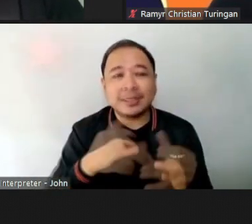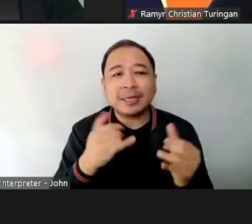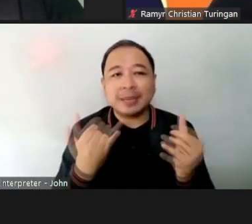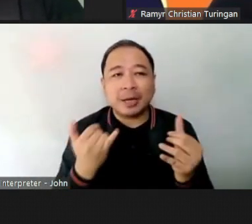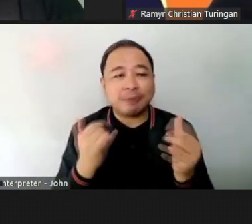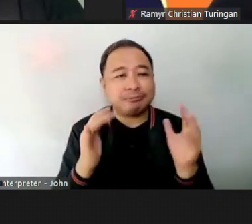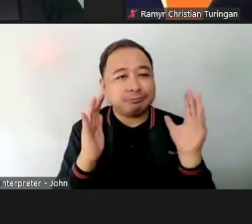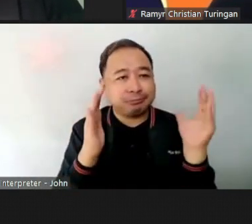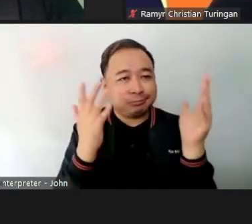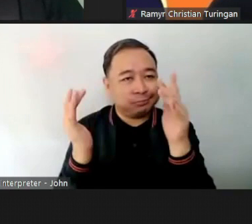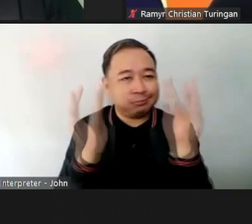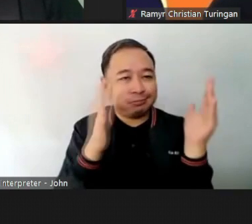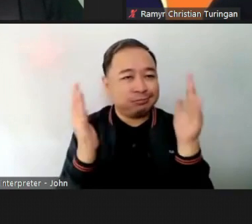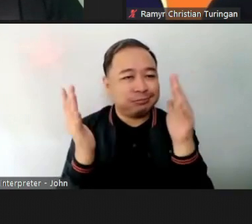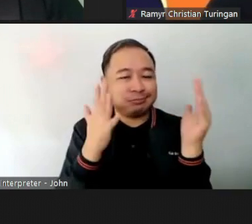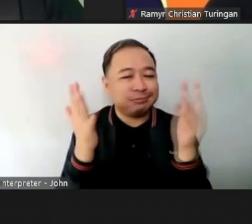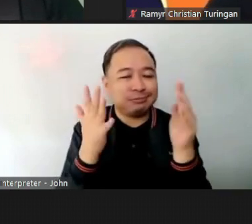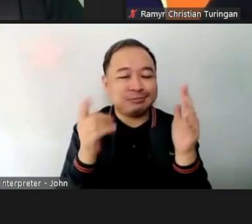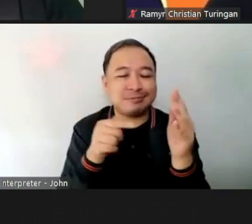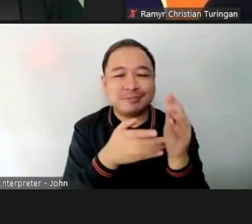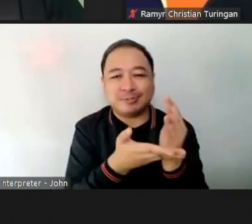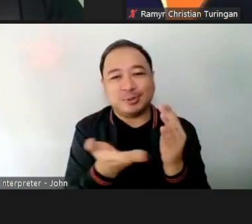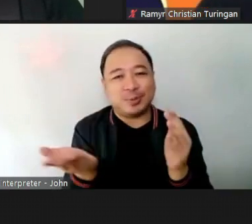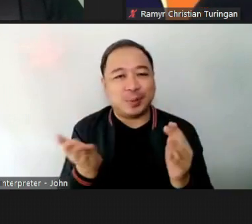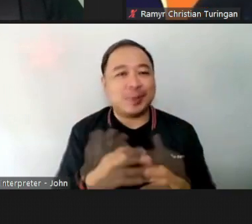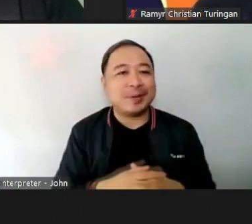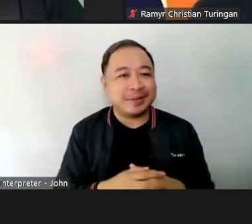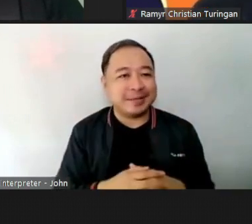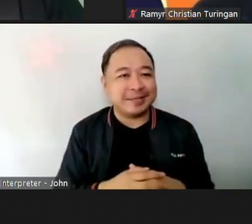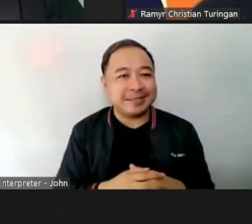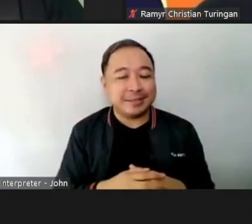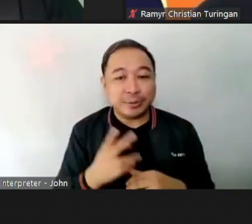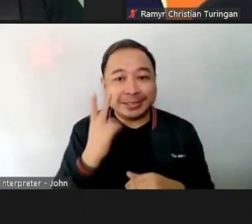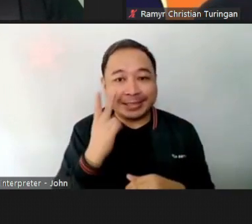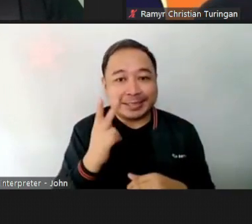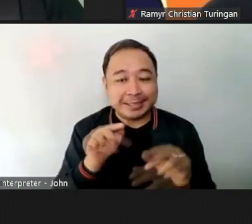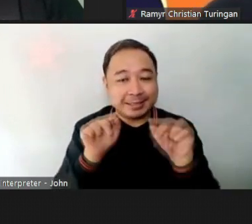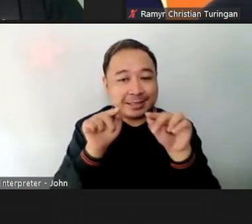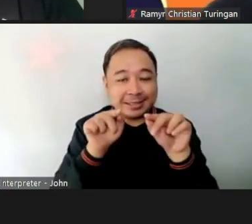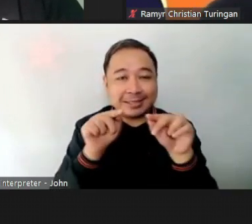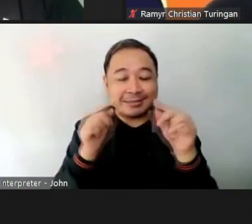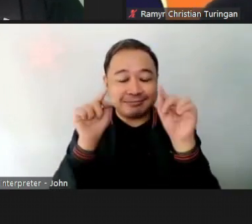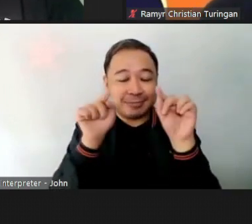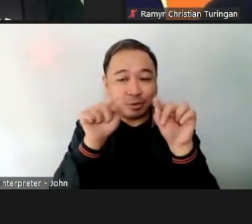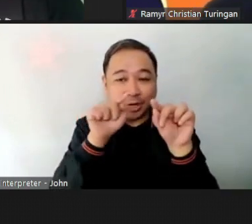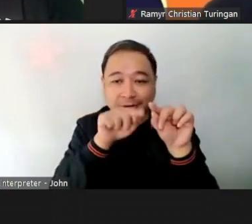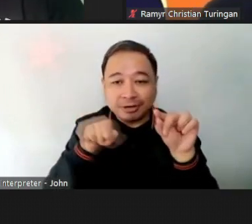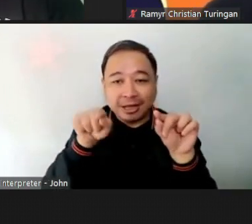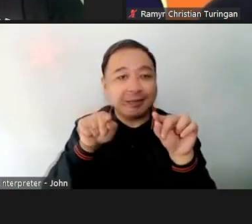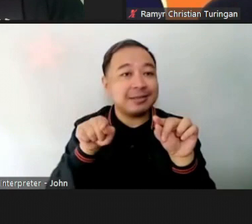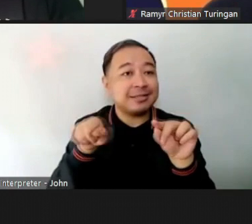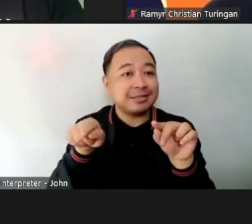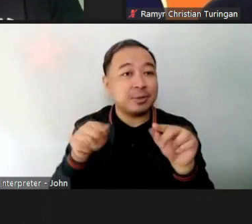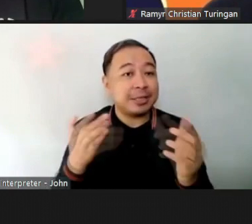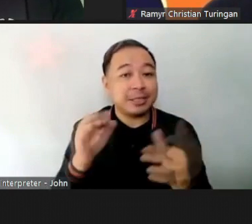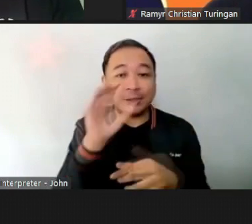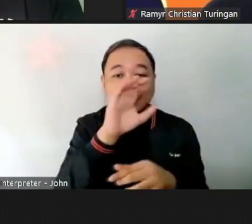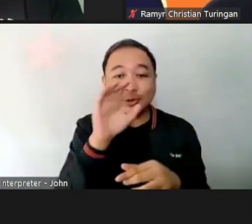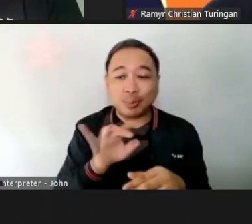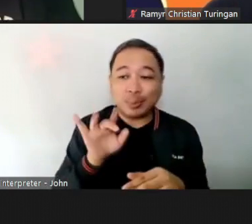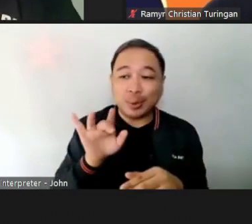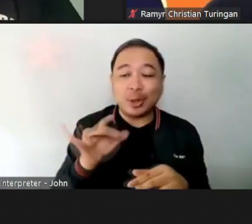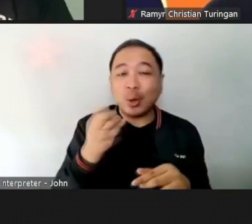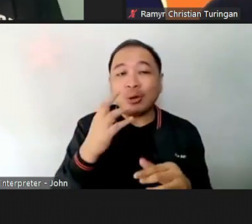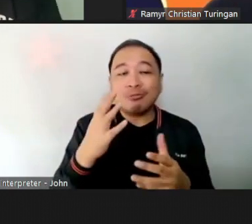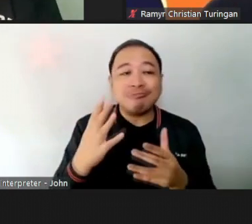sila ng maingay na cyber palakpakan by using the reaction button dito sa ating Zoom room or mag-ingay sa comment